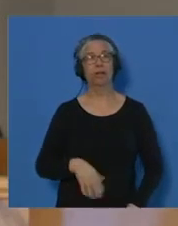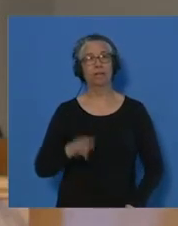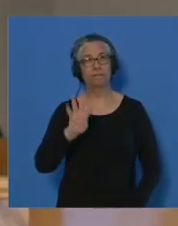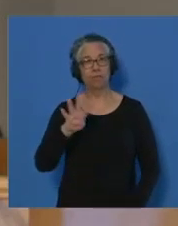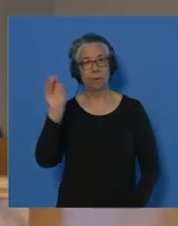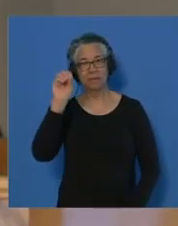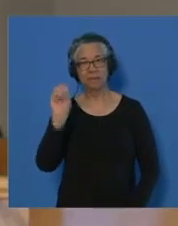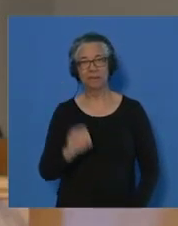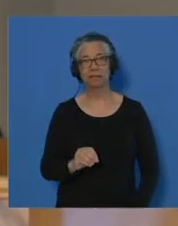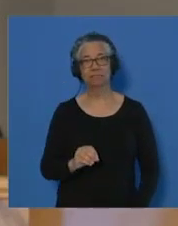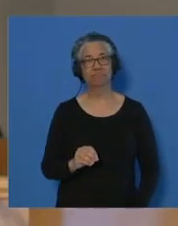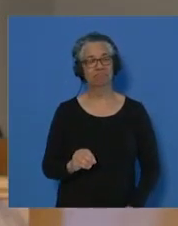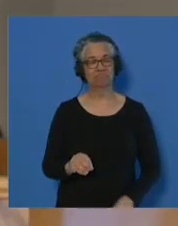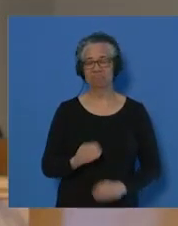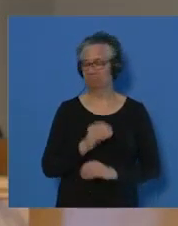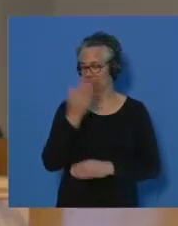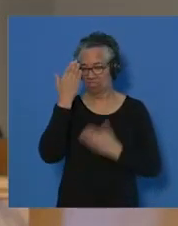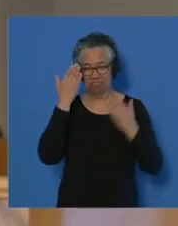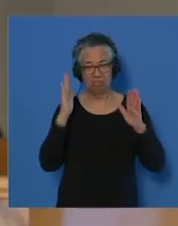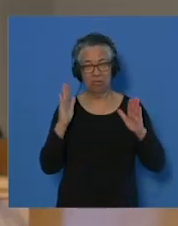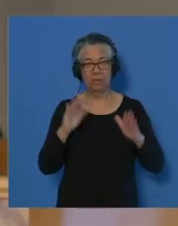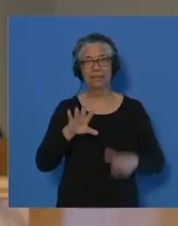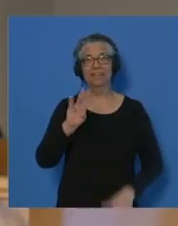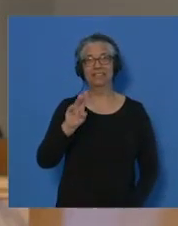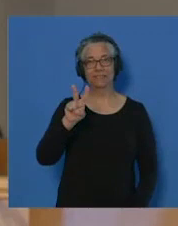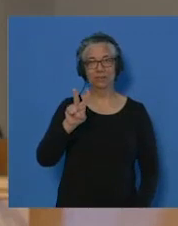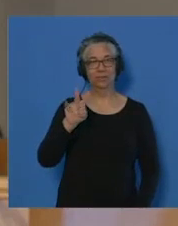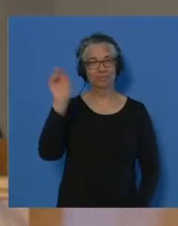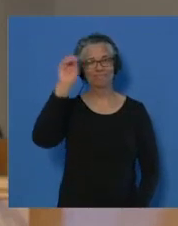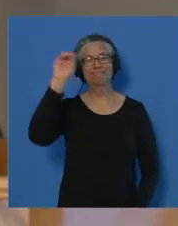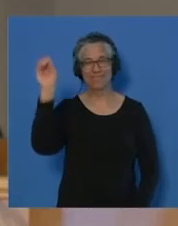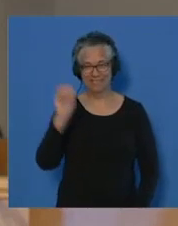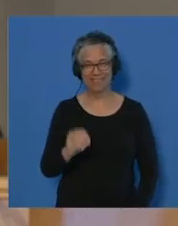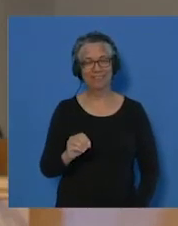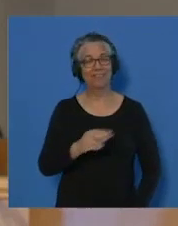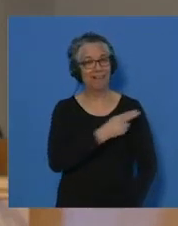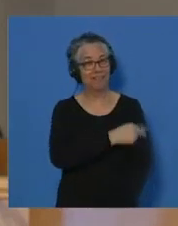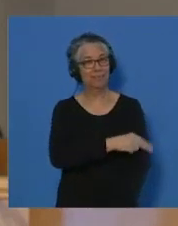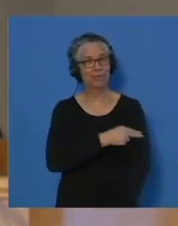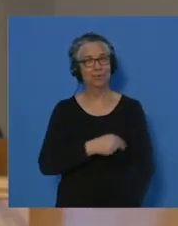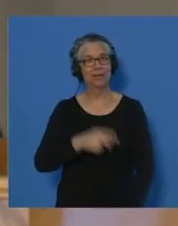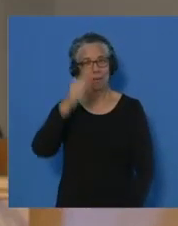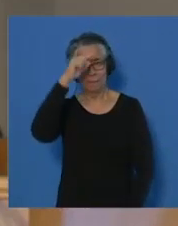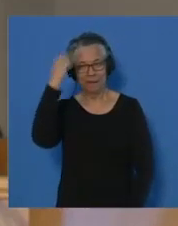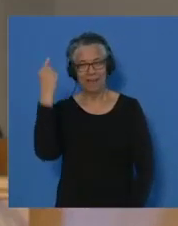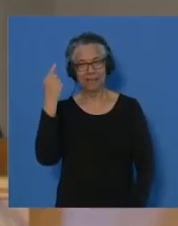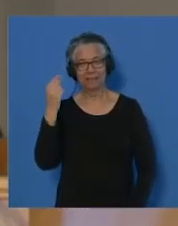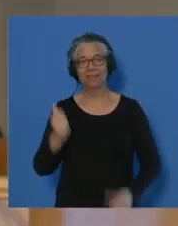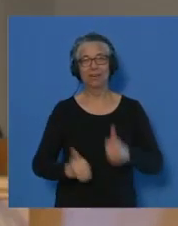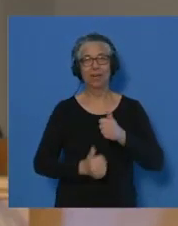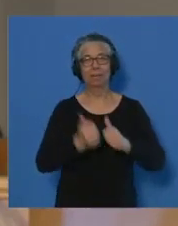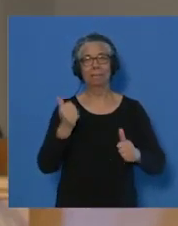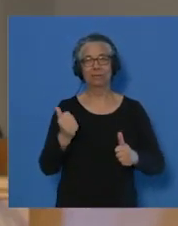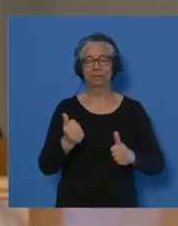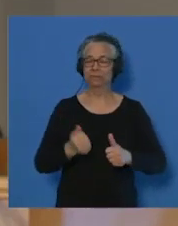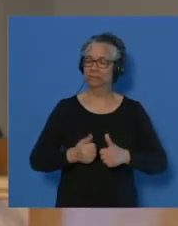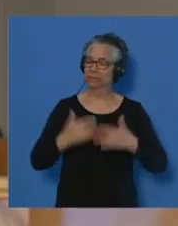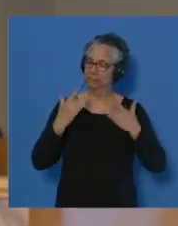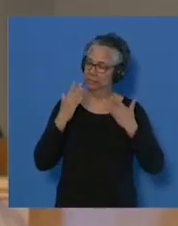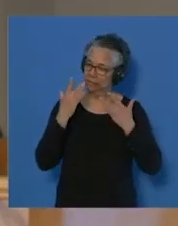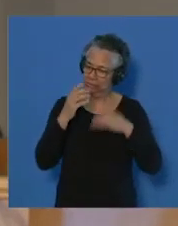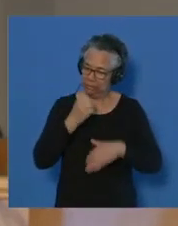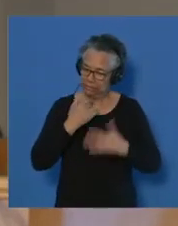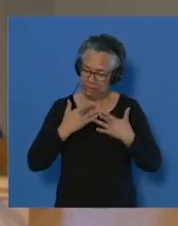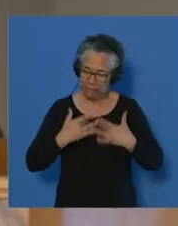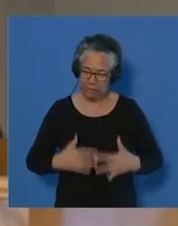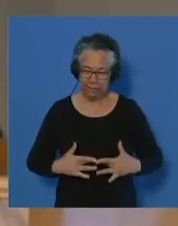or unknown. However, 72% of hospitalized cases are Black, and most distressingly, 88%